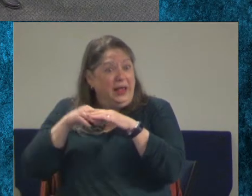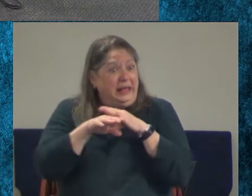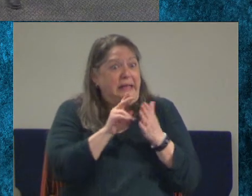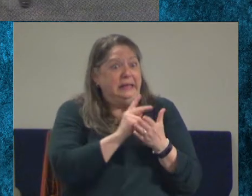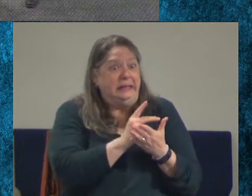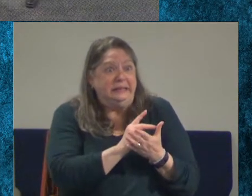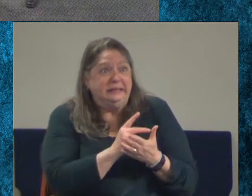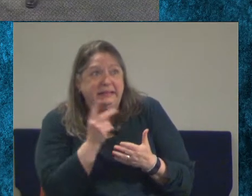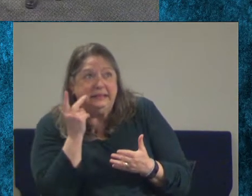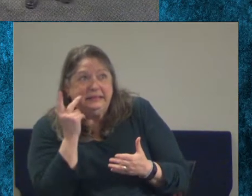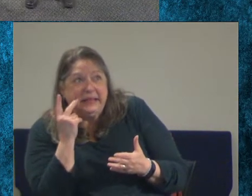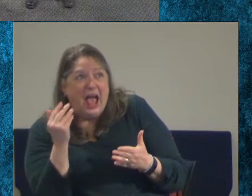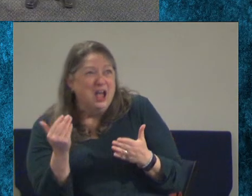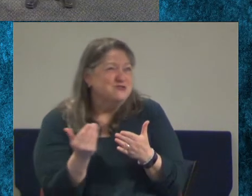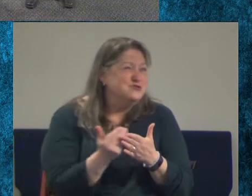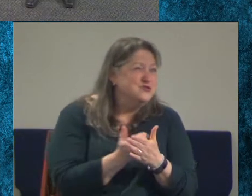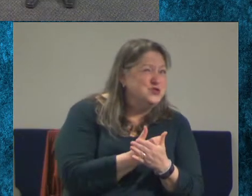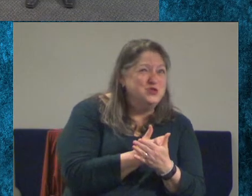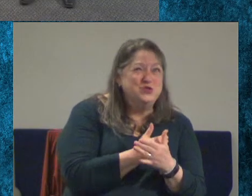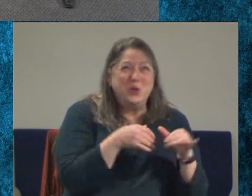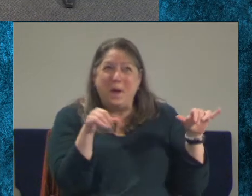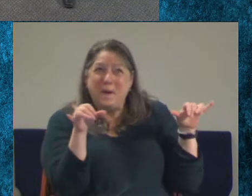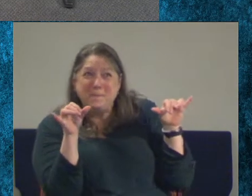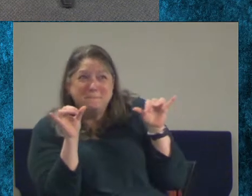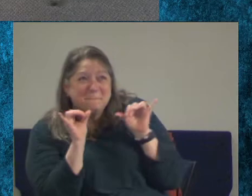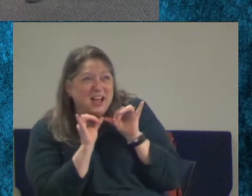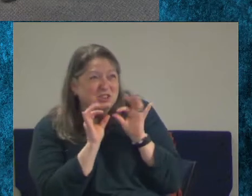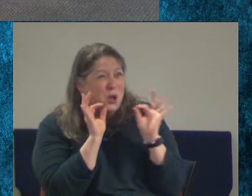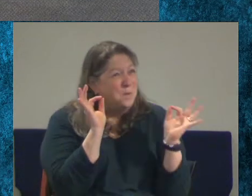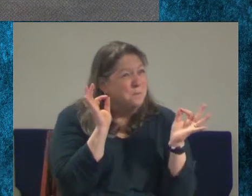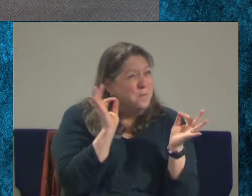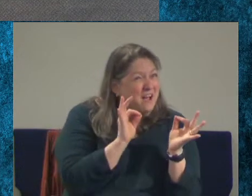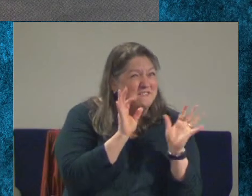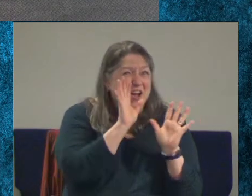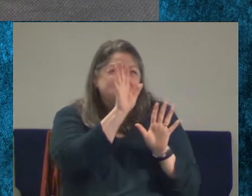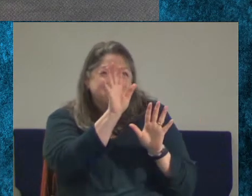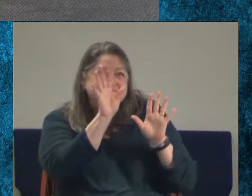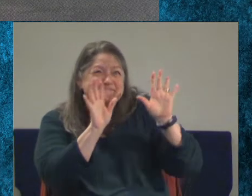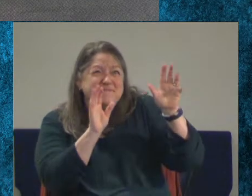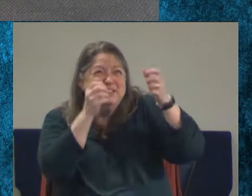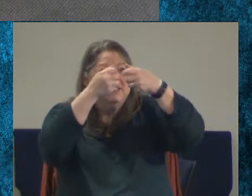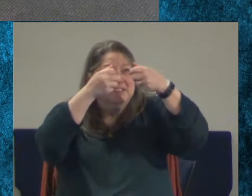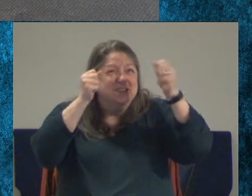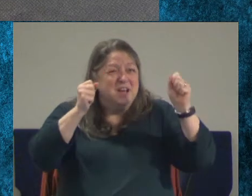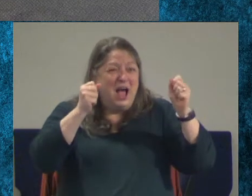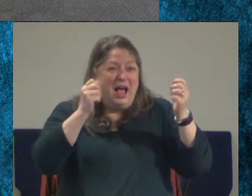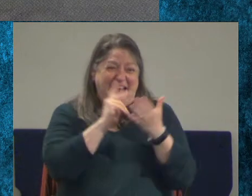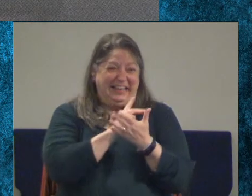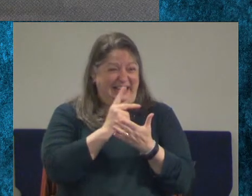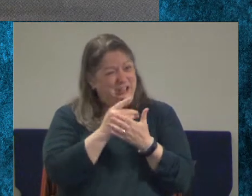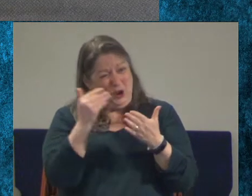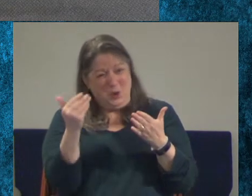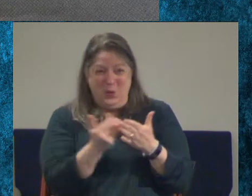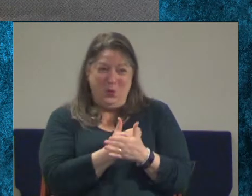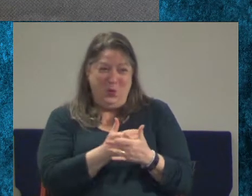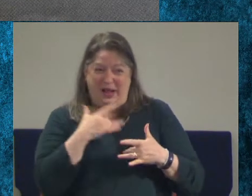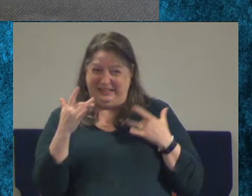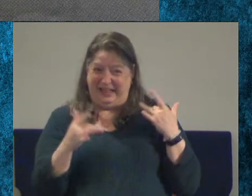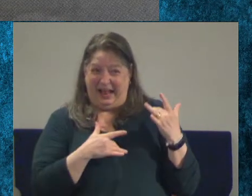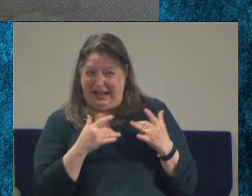you know, brand new, well-measured, well-placed, you know, cabinets that were going to bring life into our parsonage